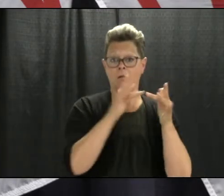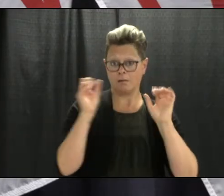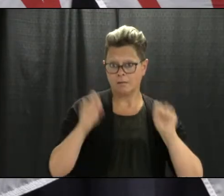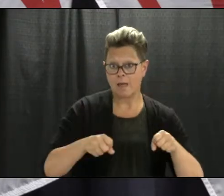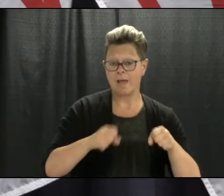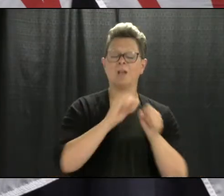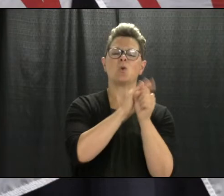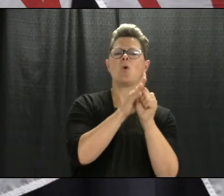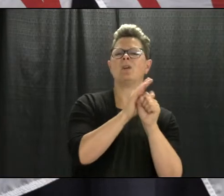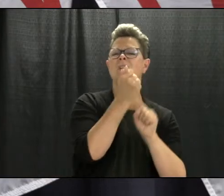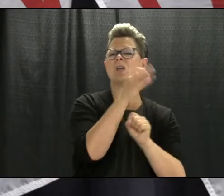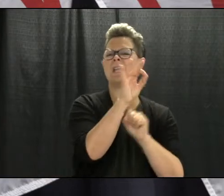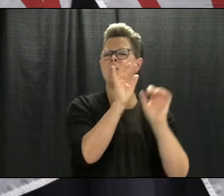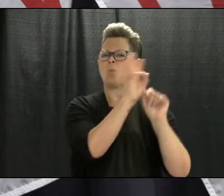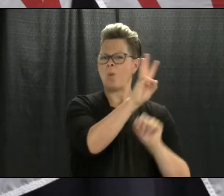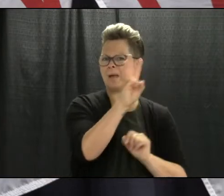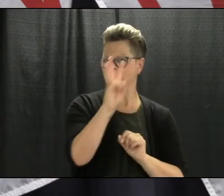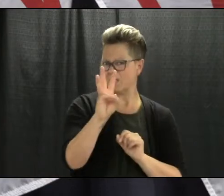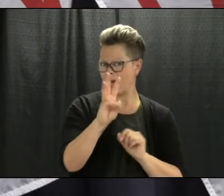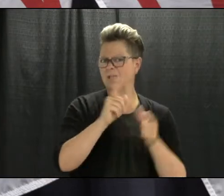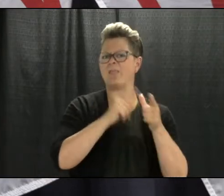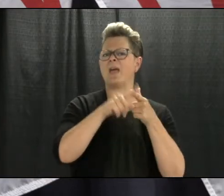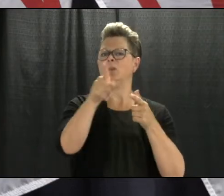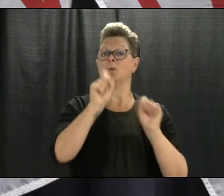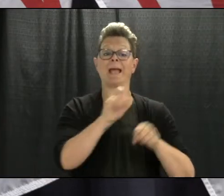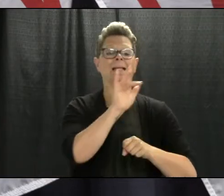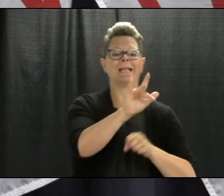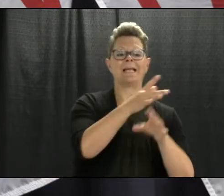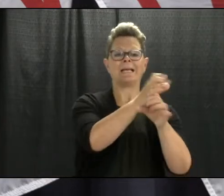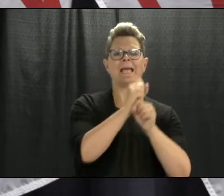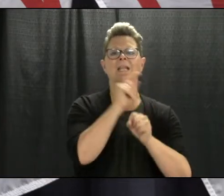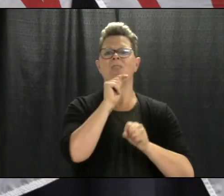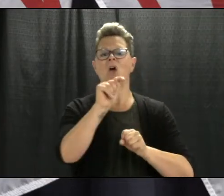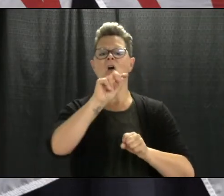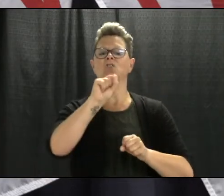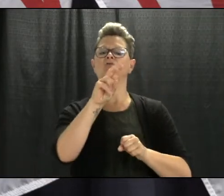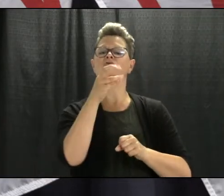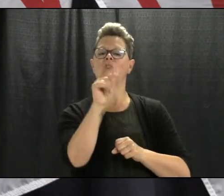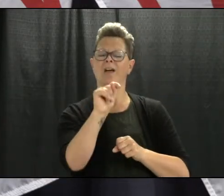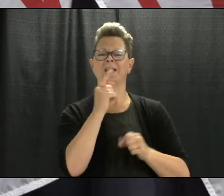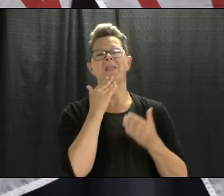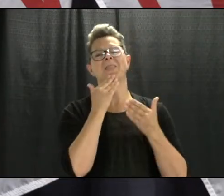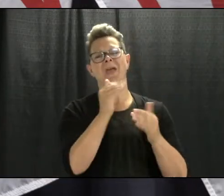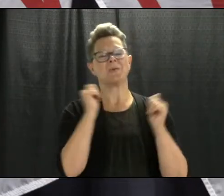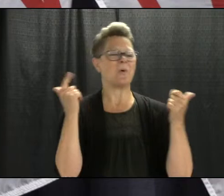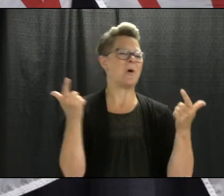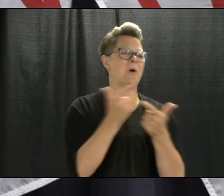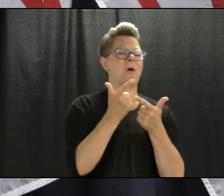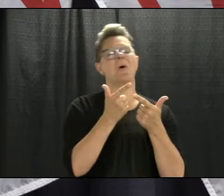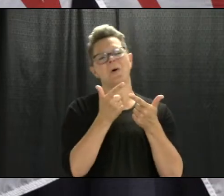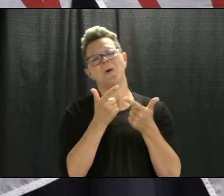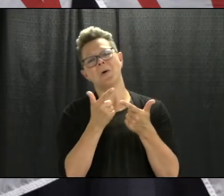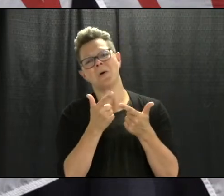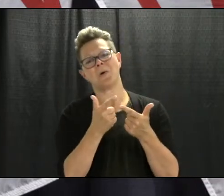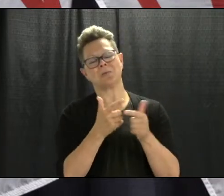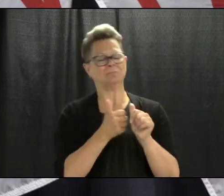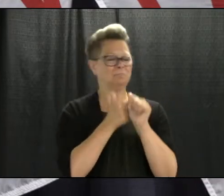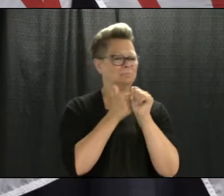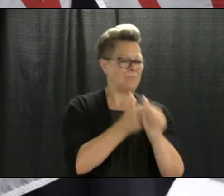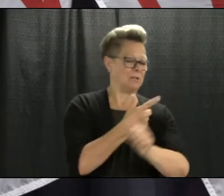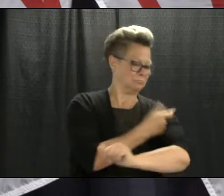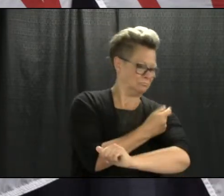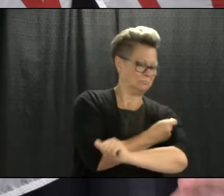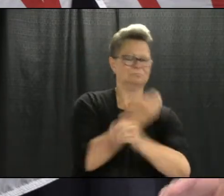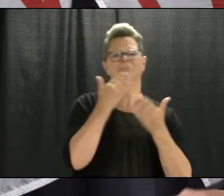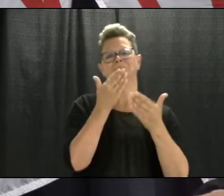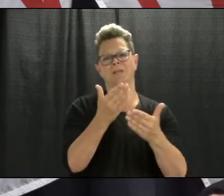our COVID-19 website and clicking once again on Get the Shot. Thank you to everyone for doing their part and making the choice to be vaccinated. I will now take